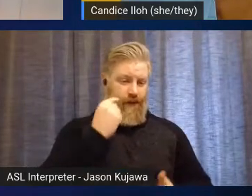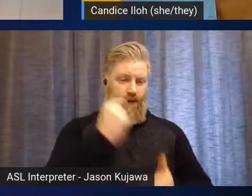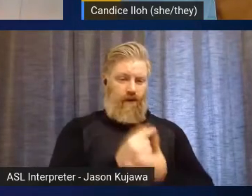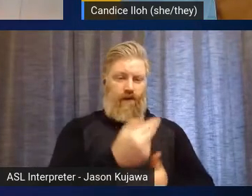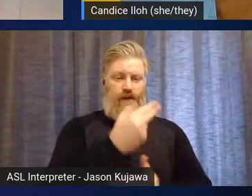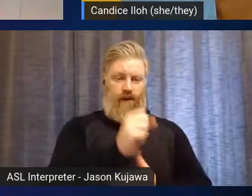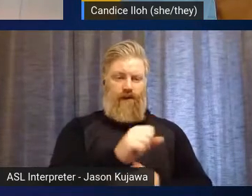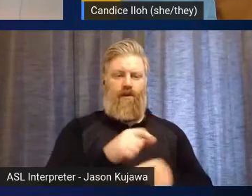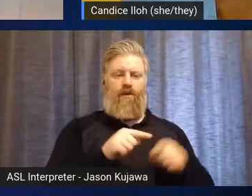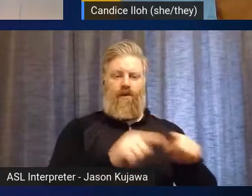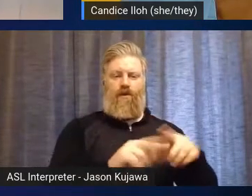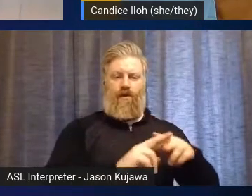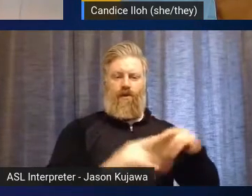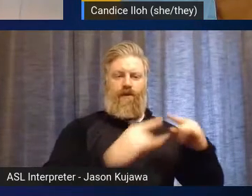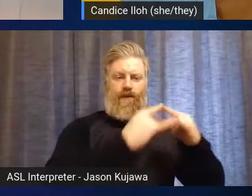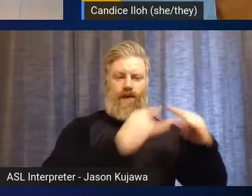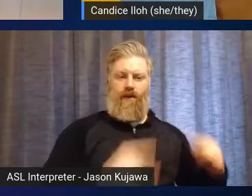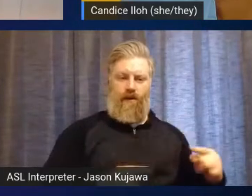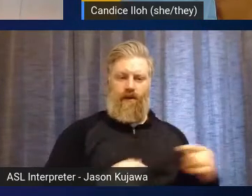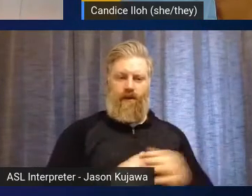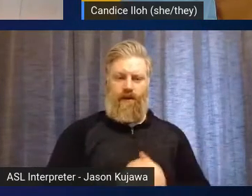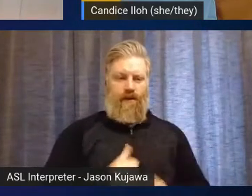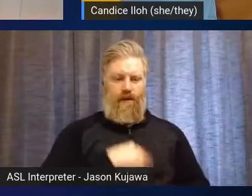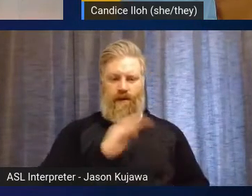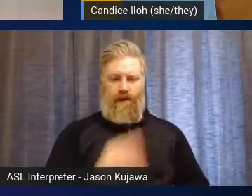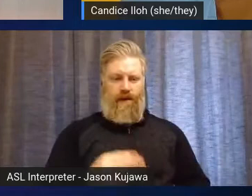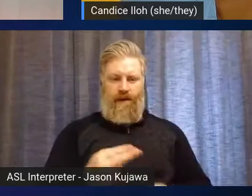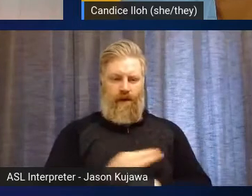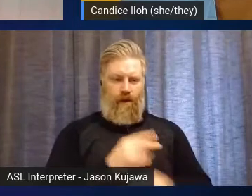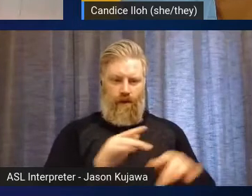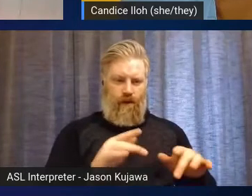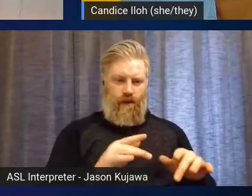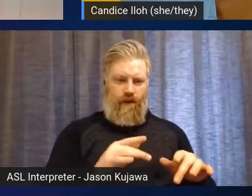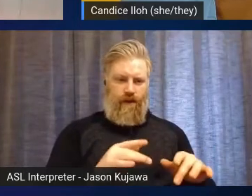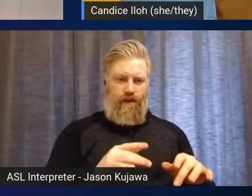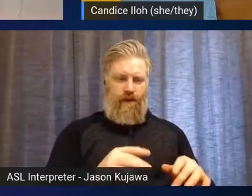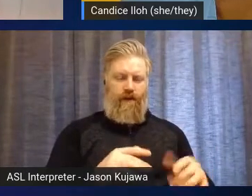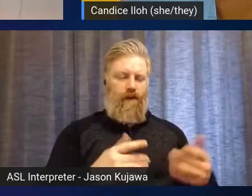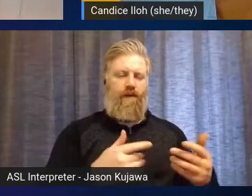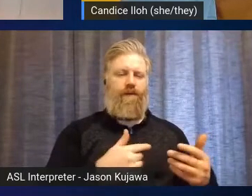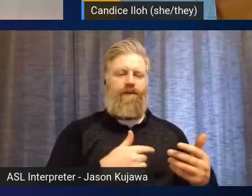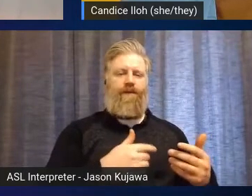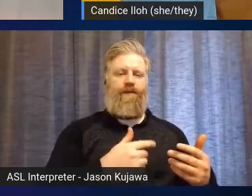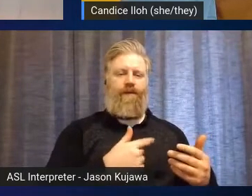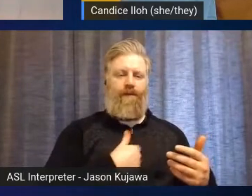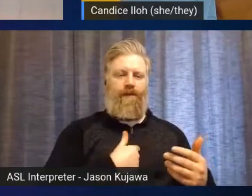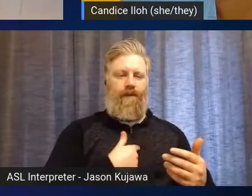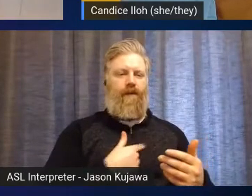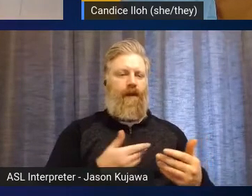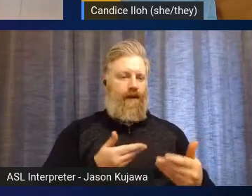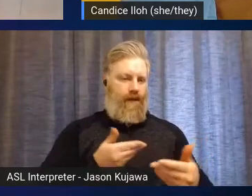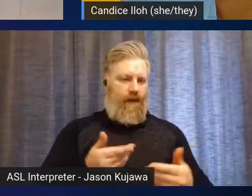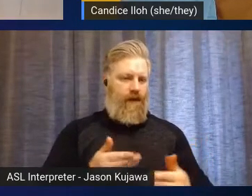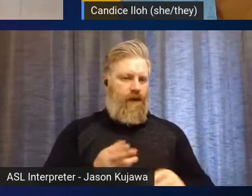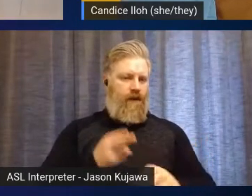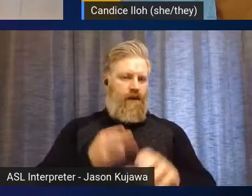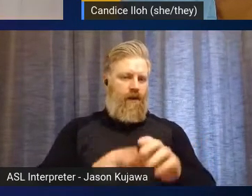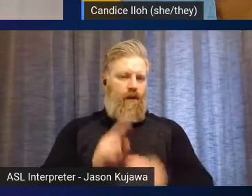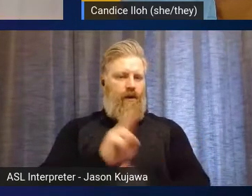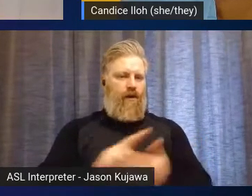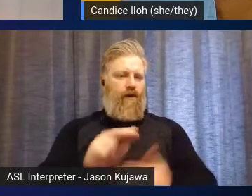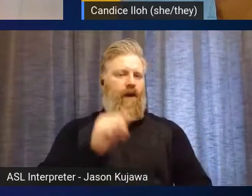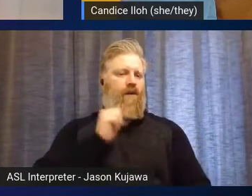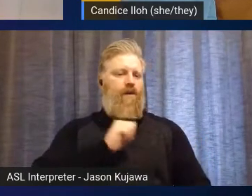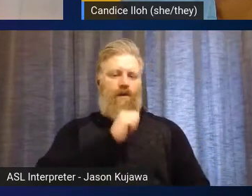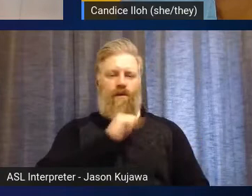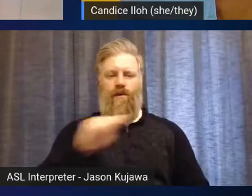a refugee camp. I never touched a computer, but I was admitted at University of Arizona in Tucson, Arizona. And then